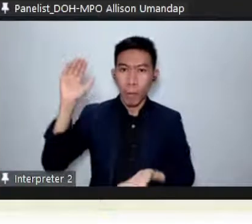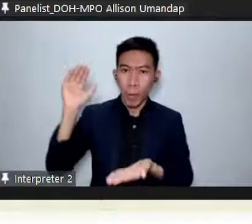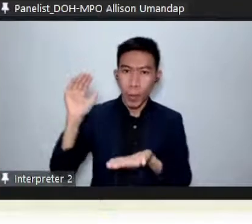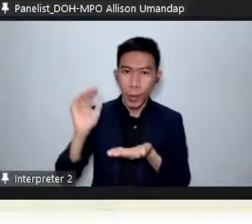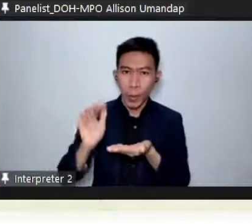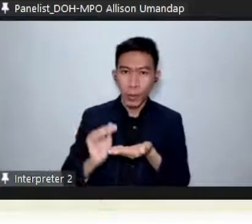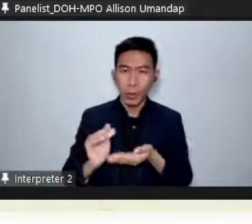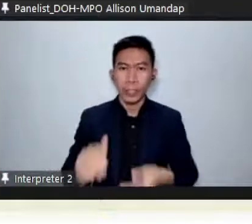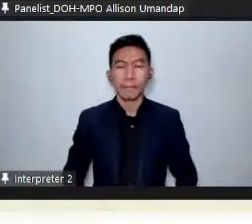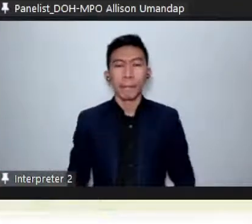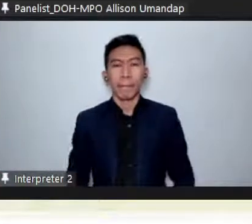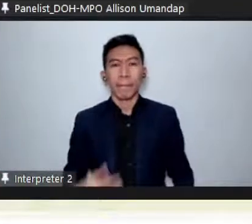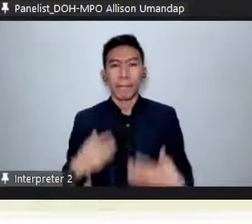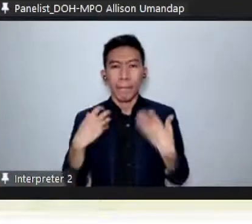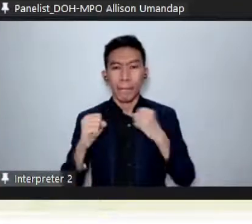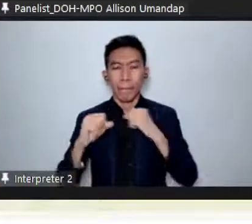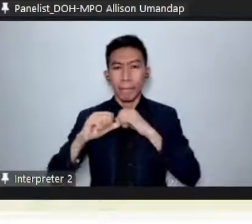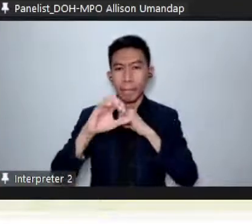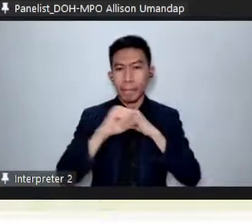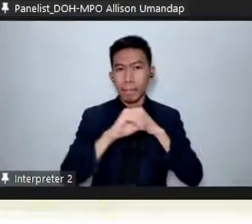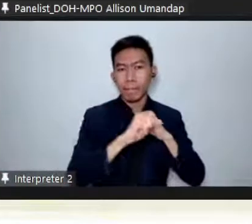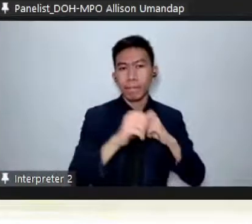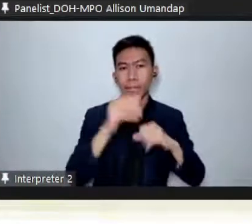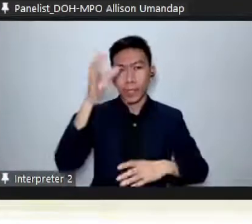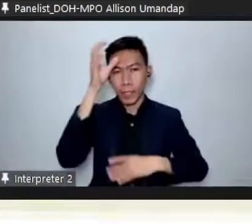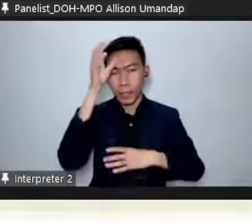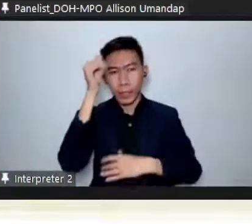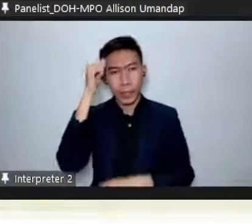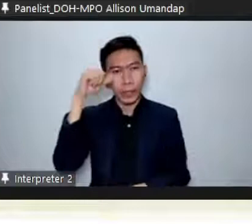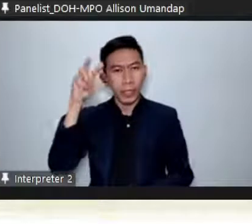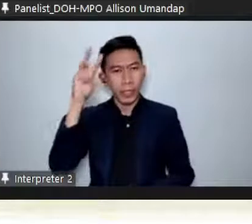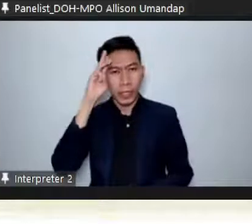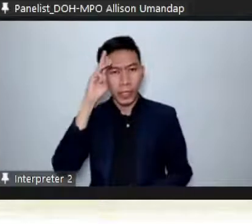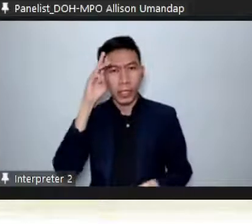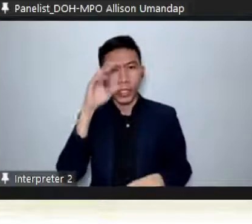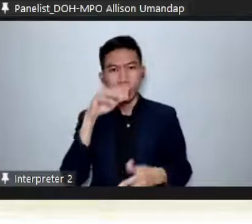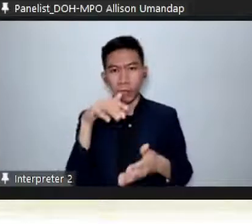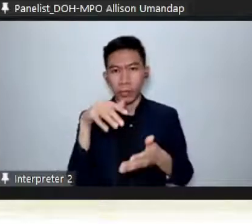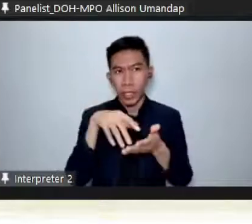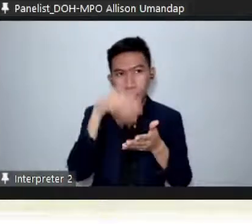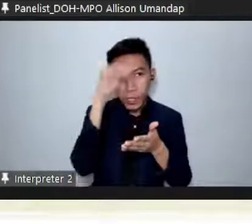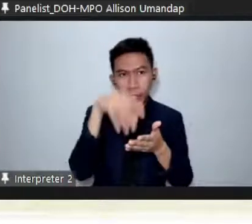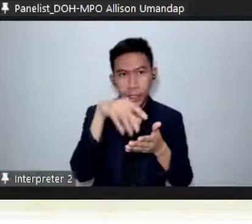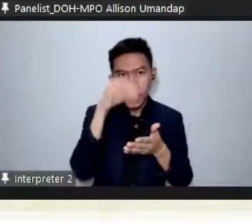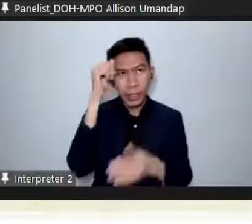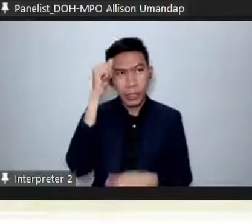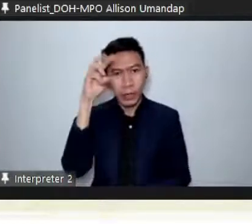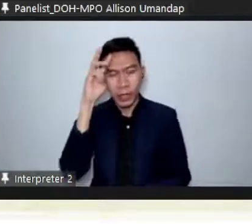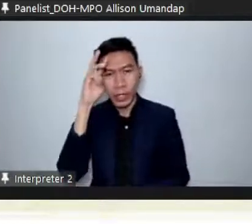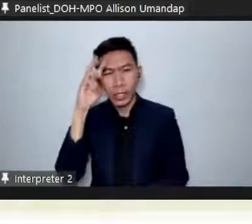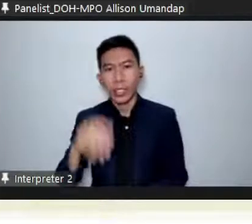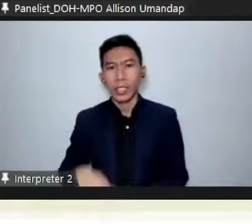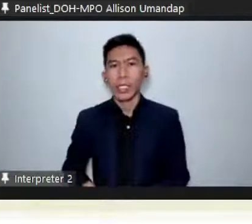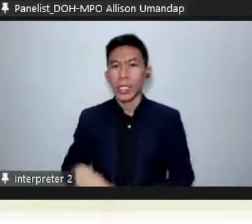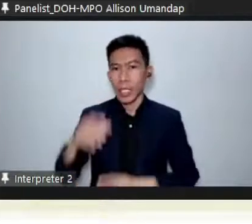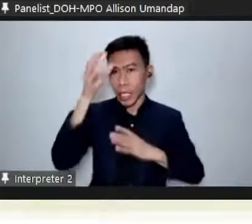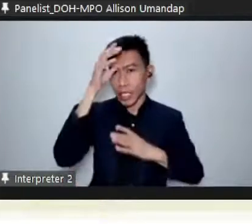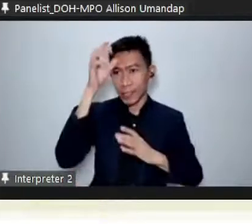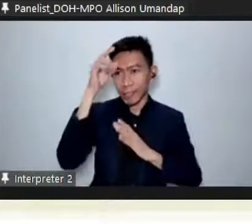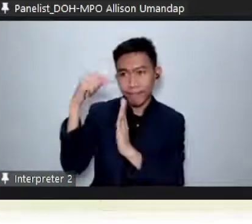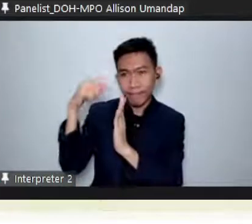health promotion, cancer awareness and literacy, cancer screening. Well, if we can't